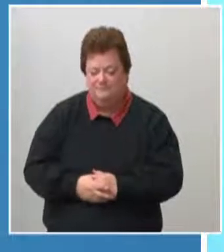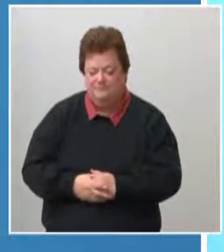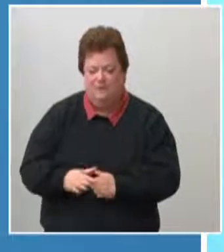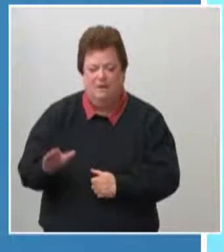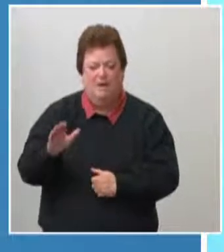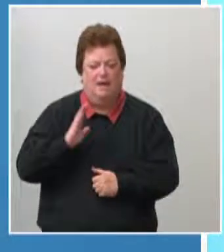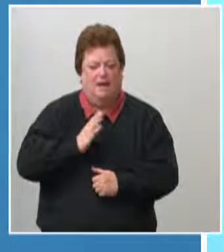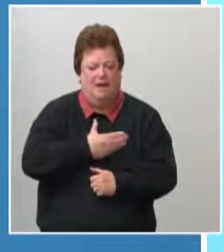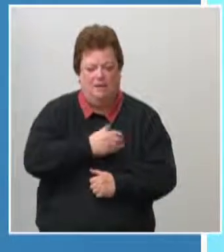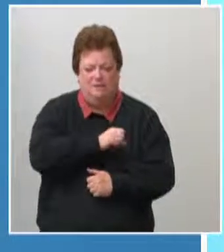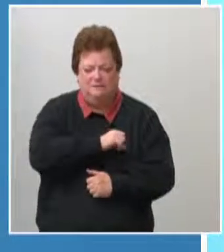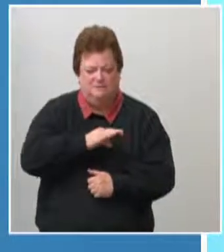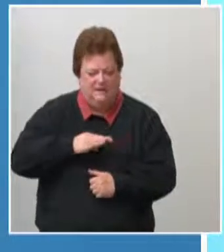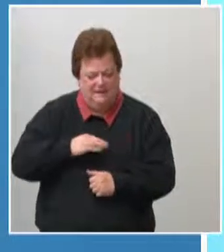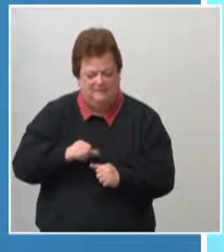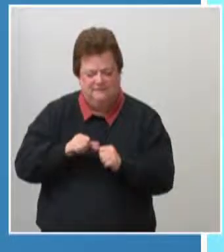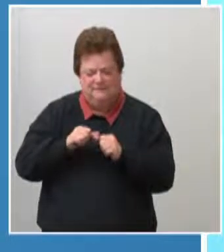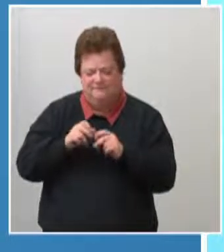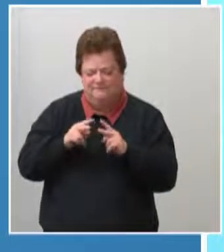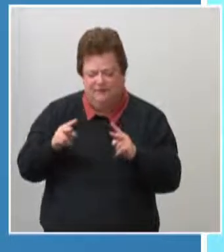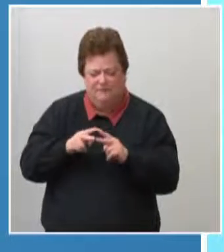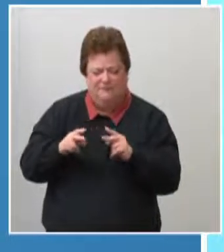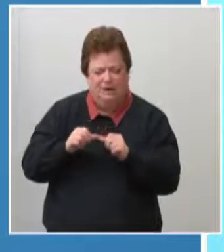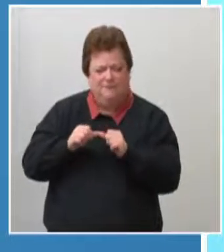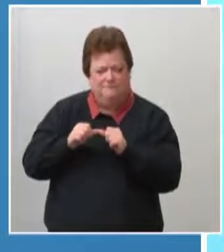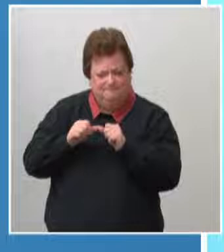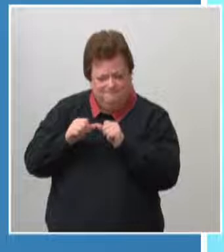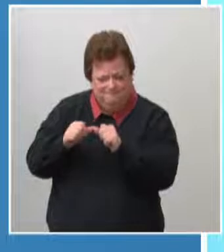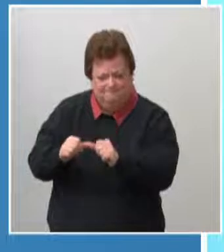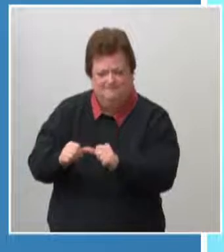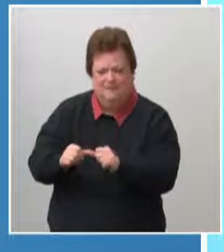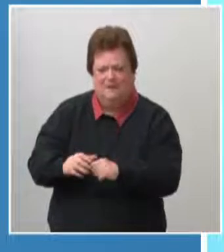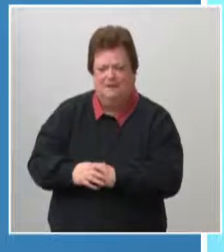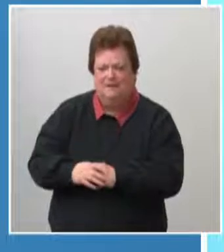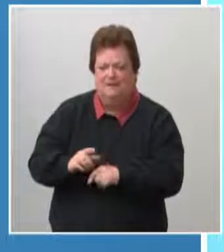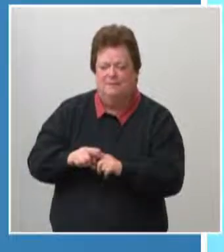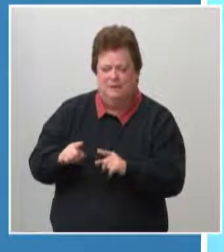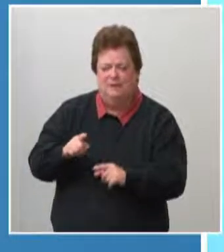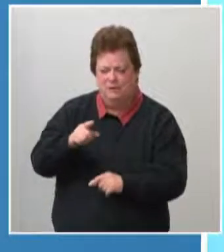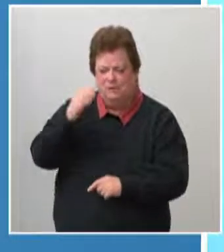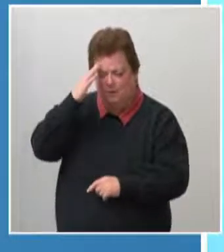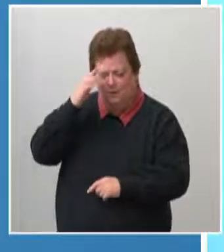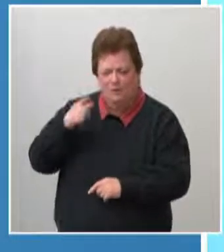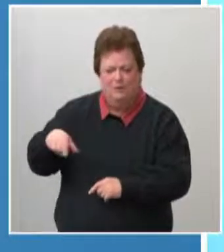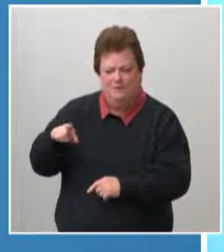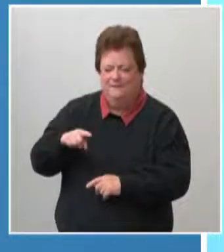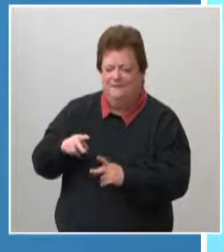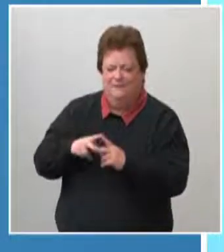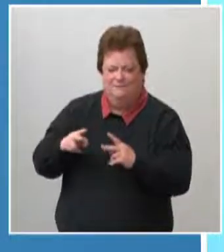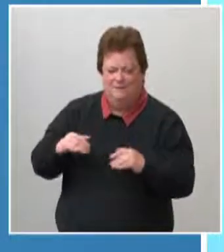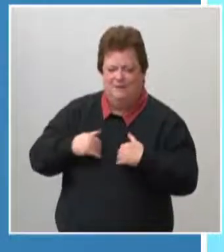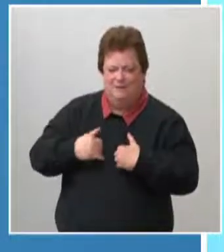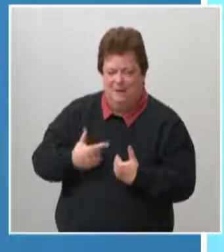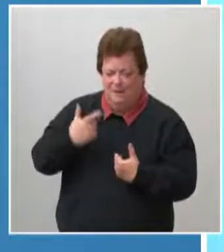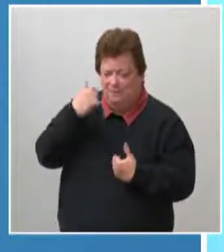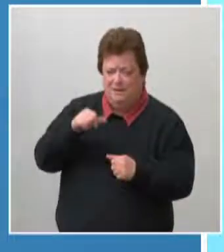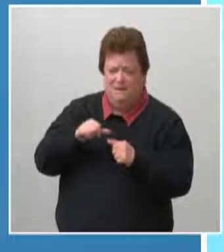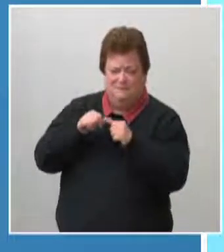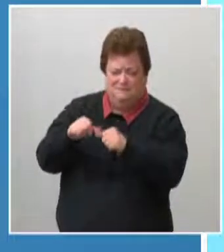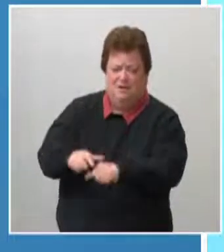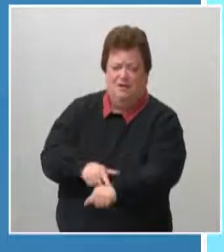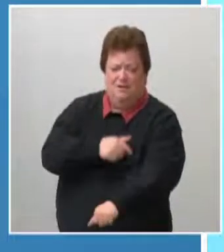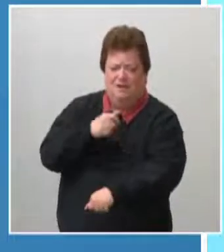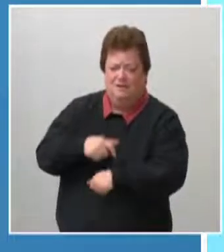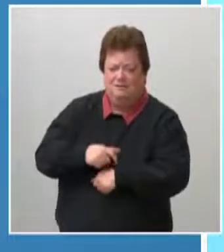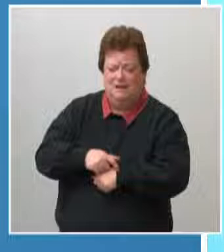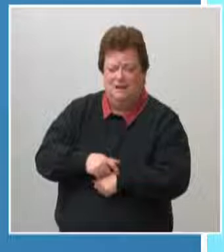been very resilient during this, but I think you guys all know they're awfully tired. This has been going on for a long period of time,